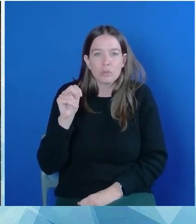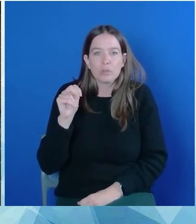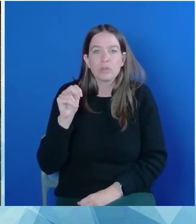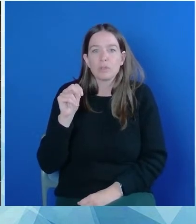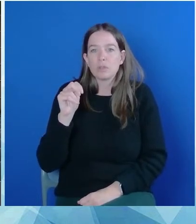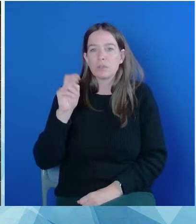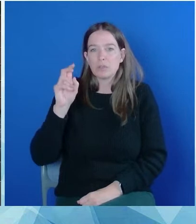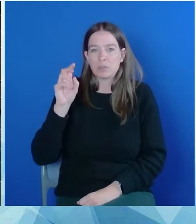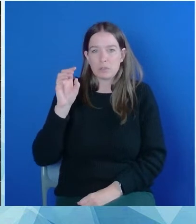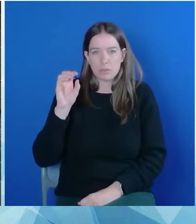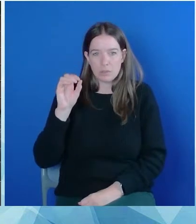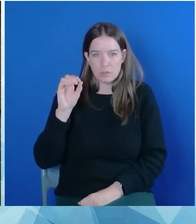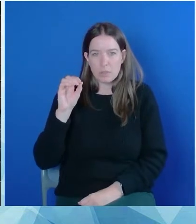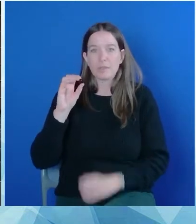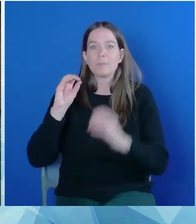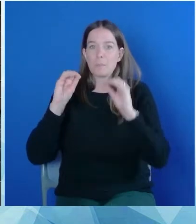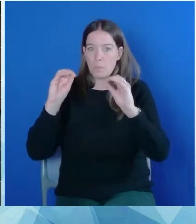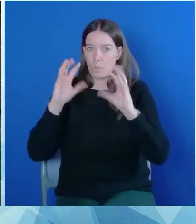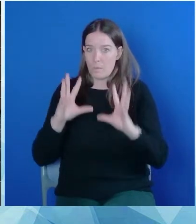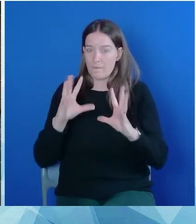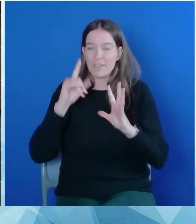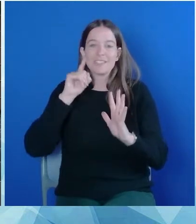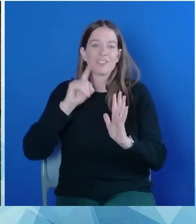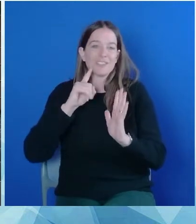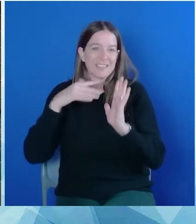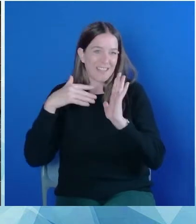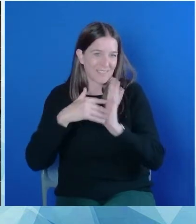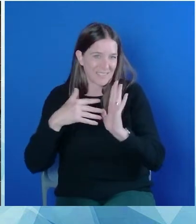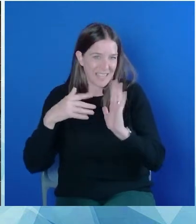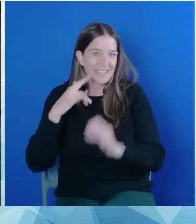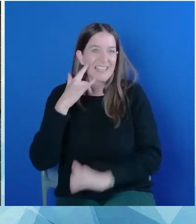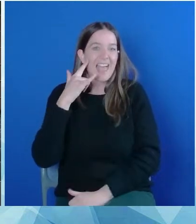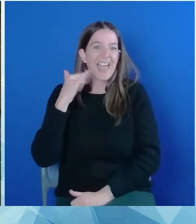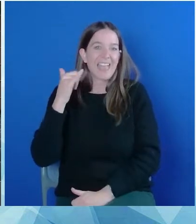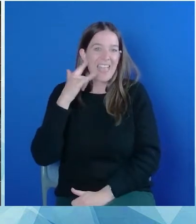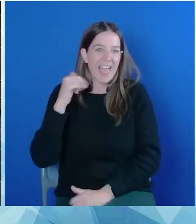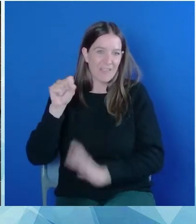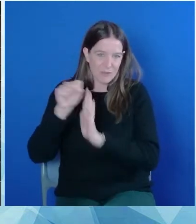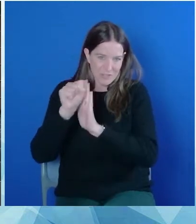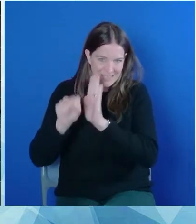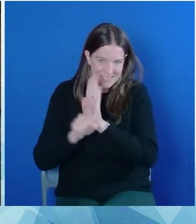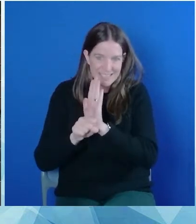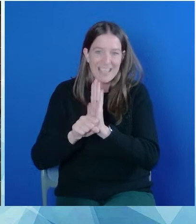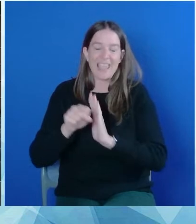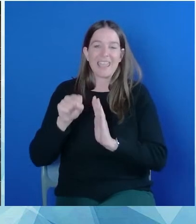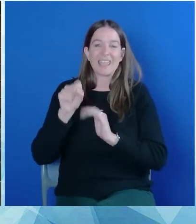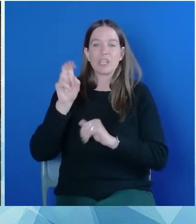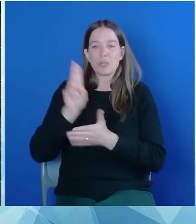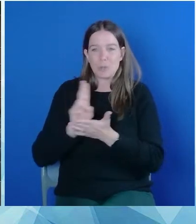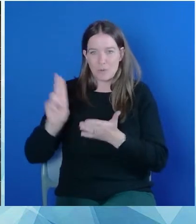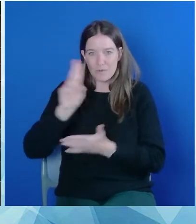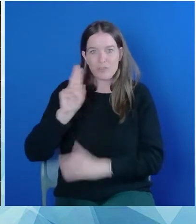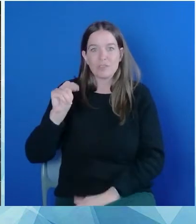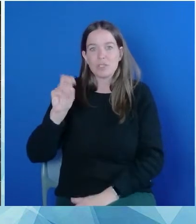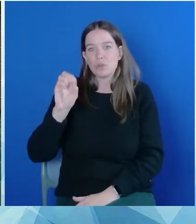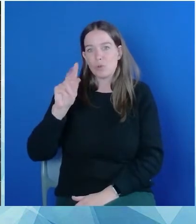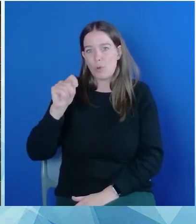Jody Aman is a professor of Deaf Studies at California State University, Northridge.